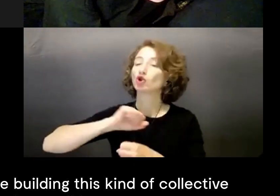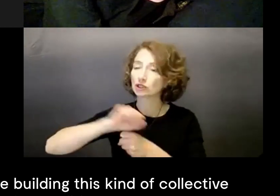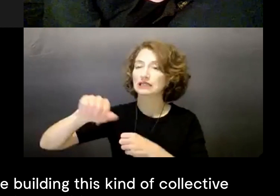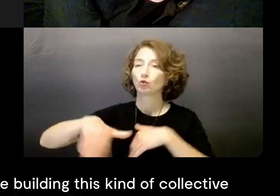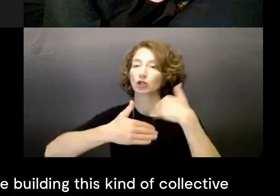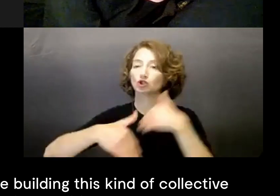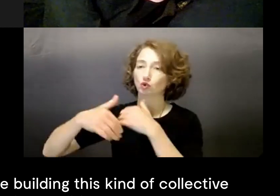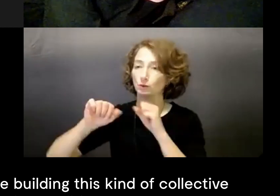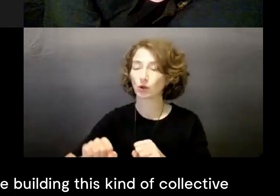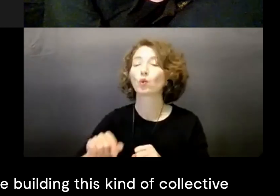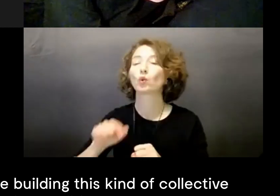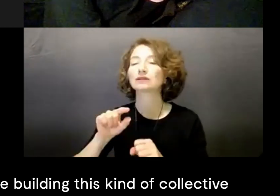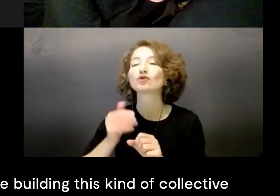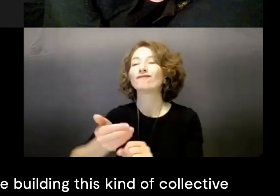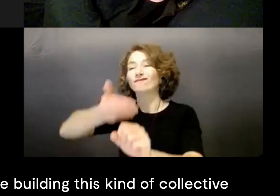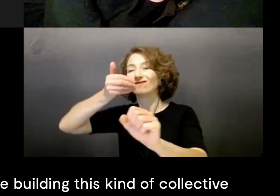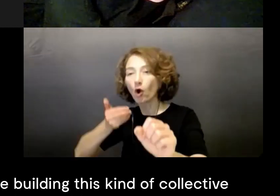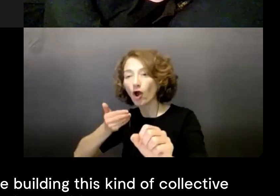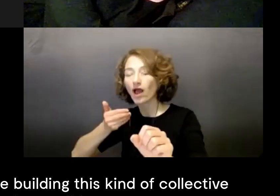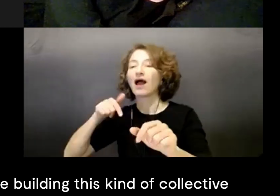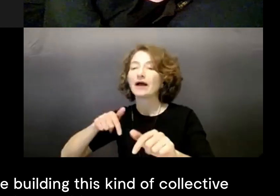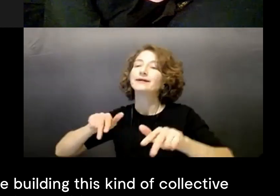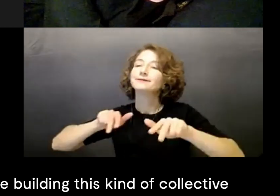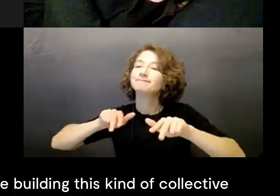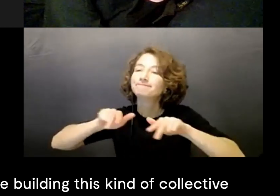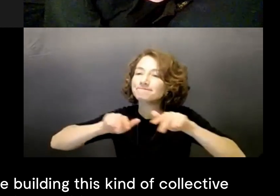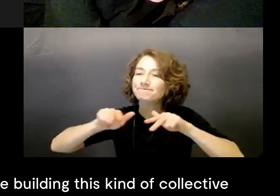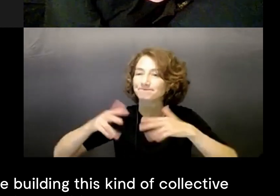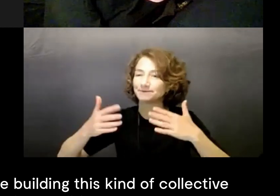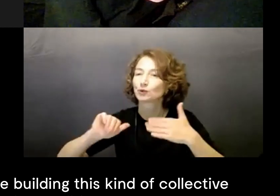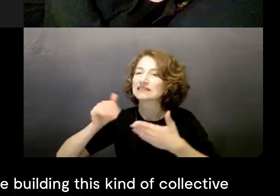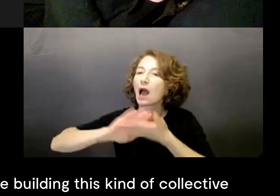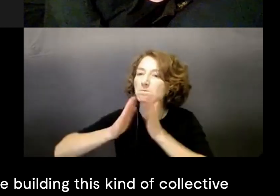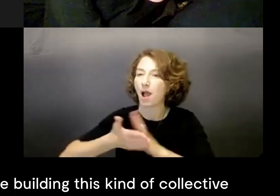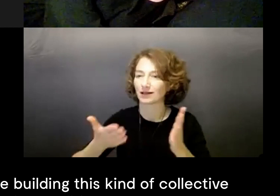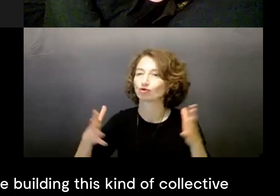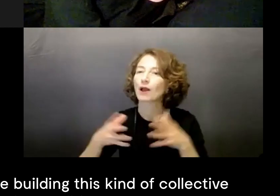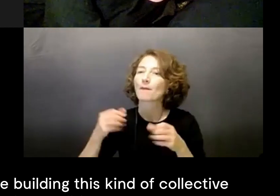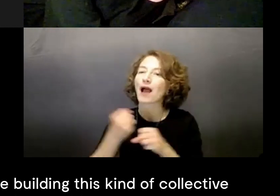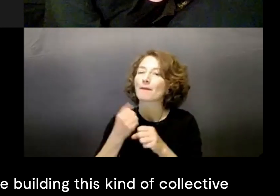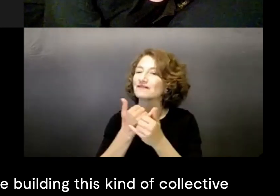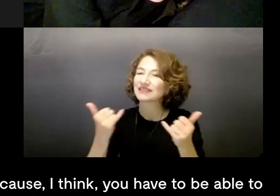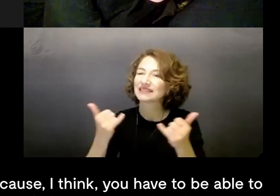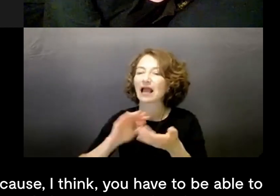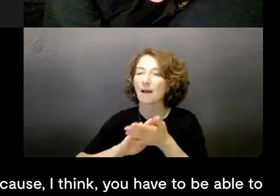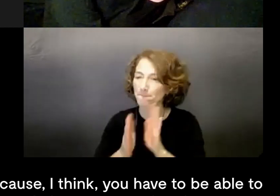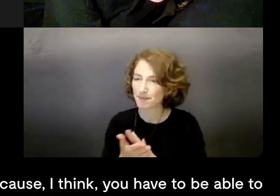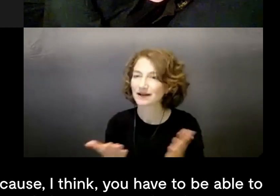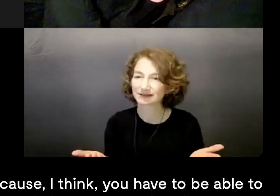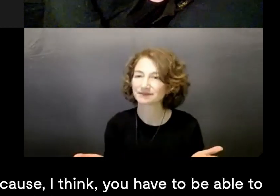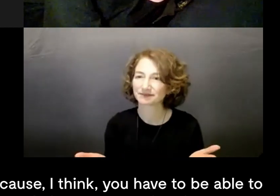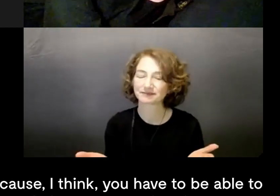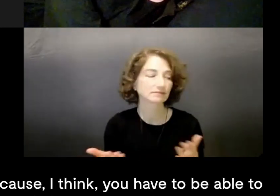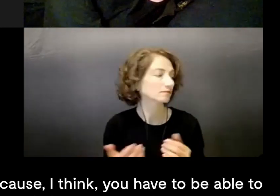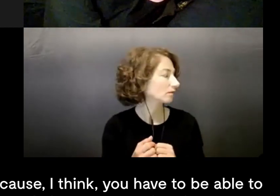takes time building this kind of collective collaboration, coalition, and